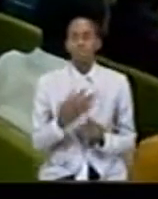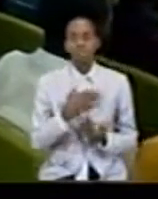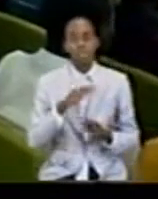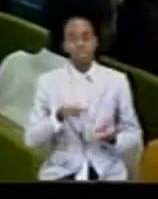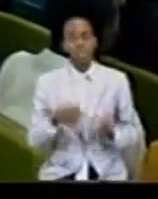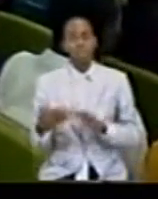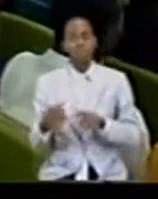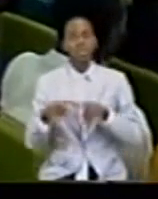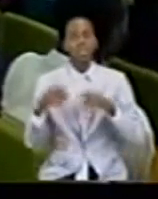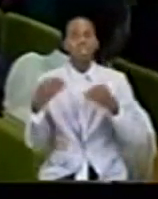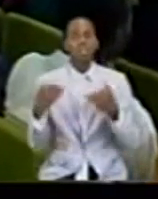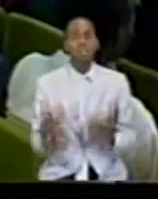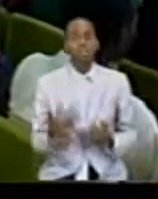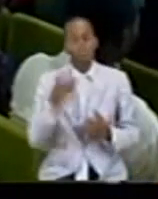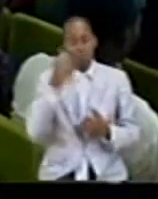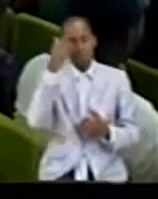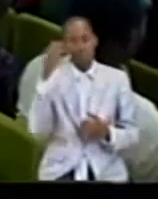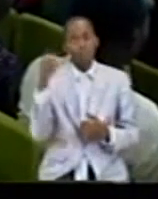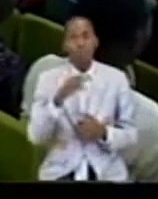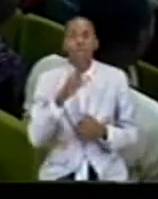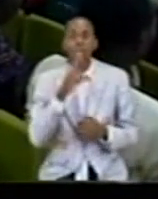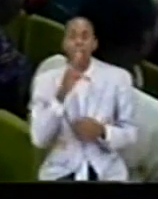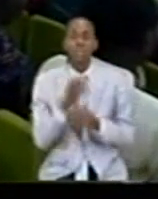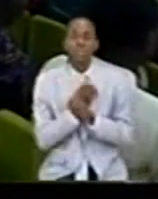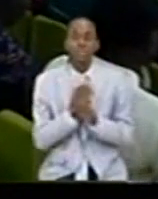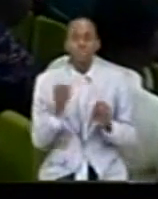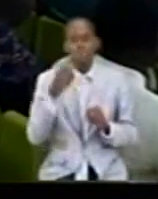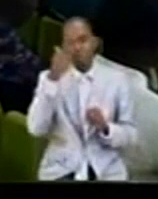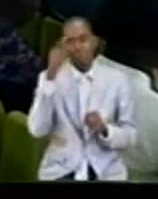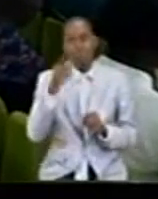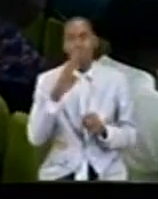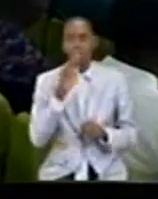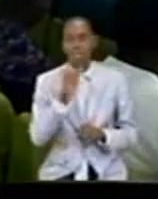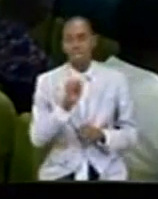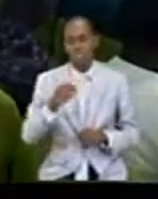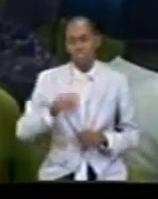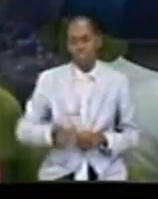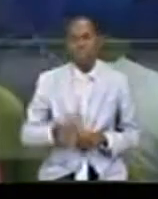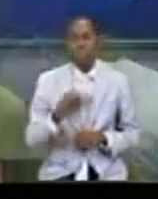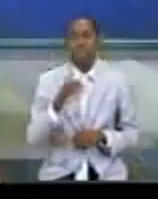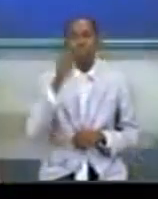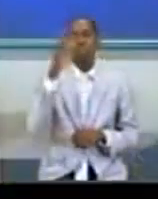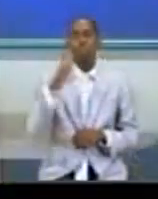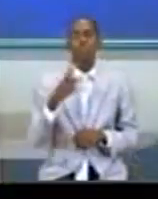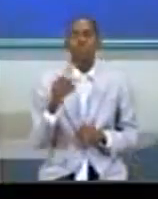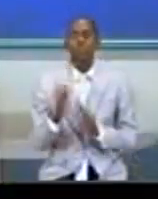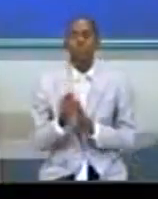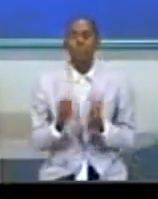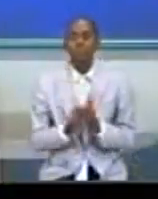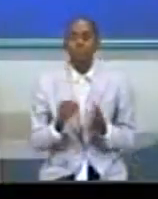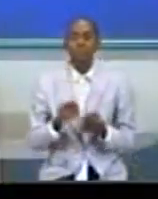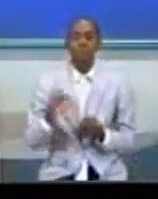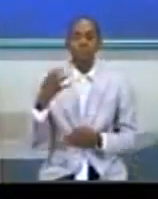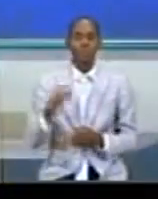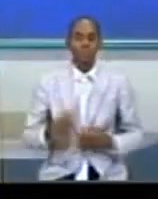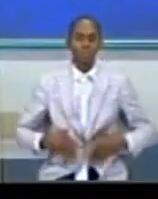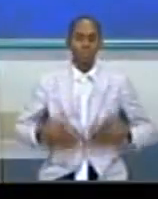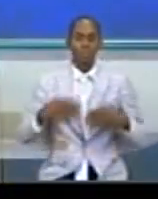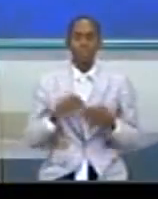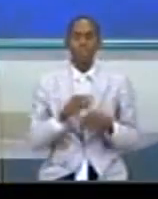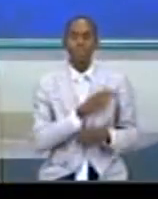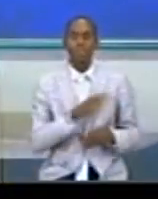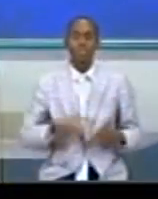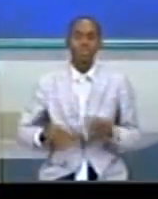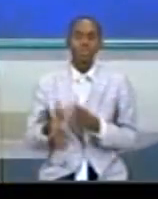now, because you are born again, now because you are a child of God, the law of the Spirit of life in Christ Jesus has made